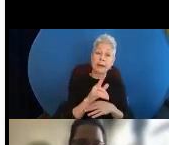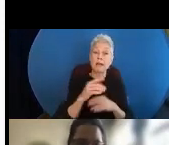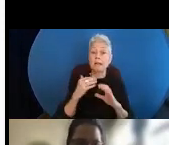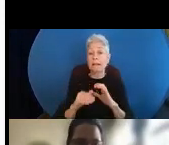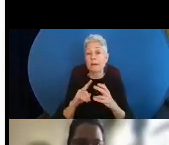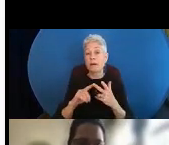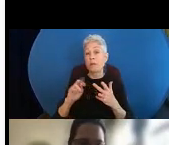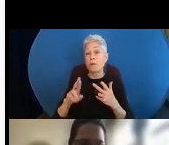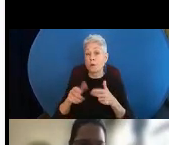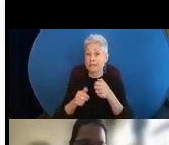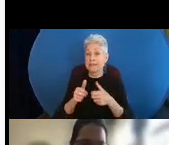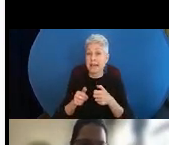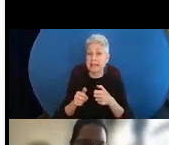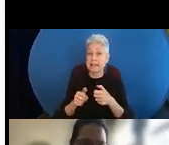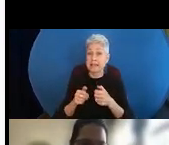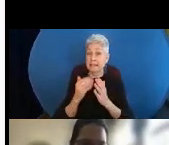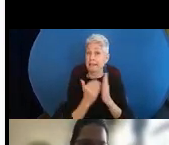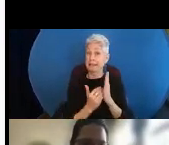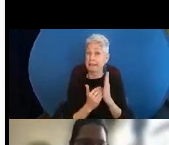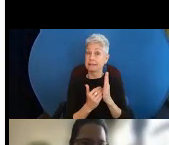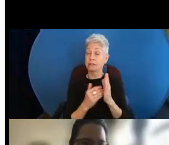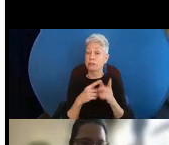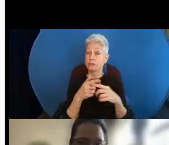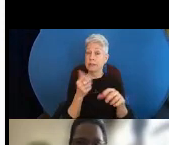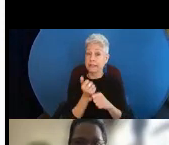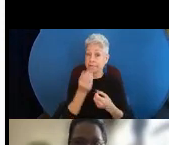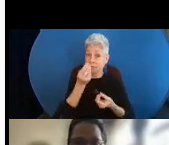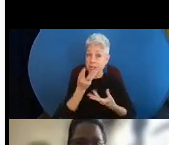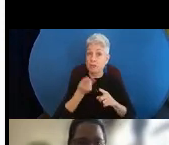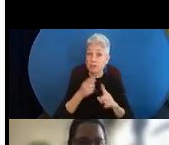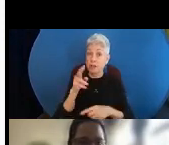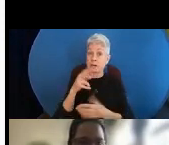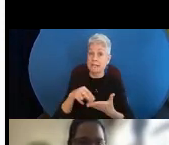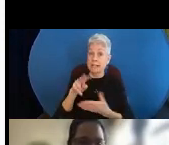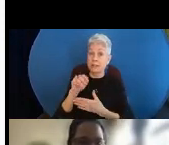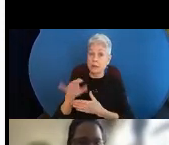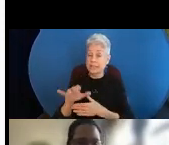NYC. Before you end, you will have to confirm